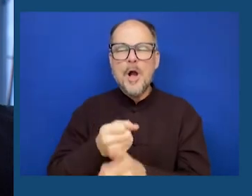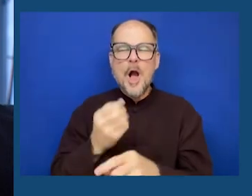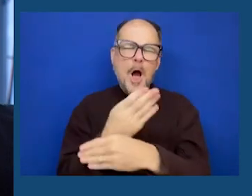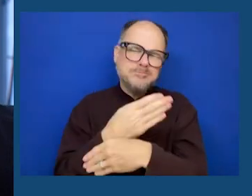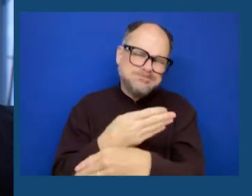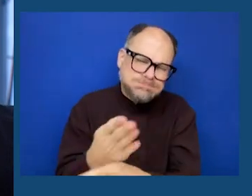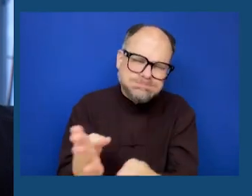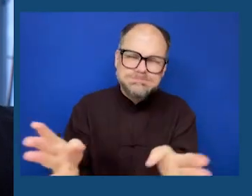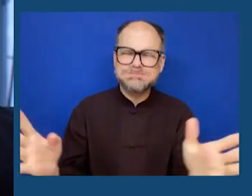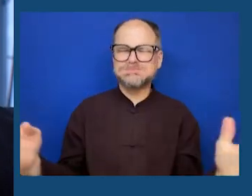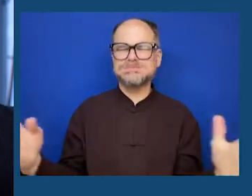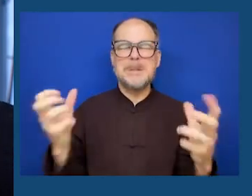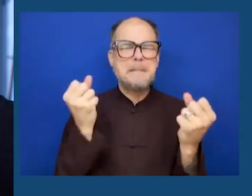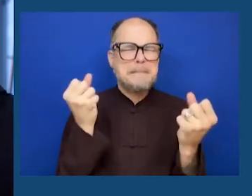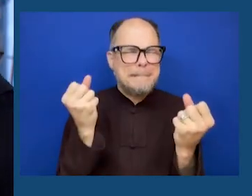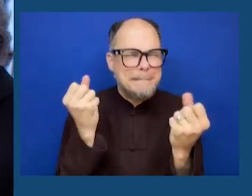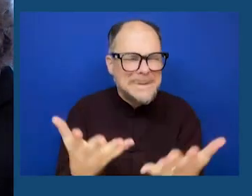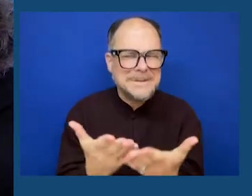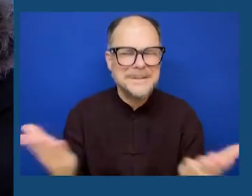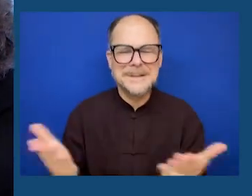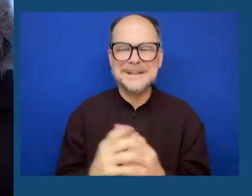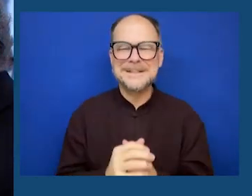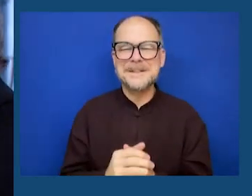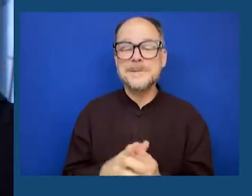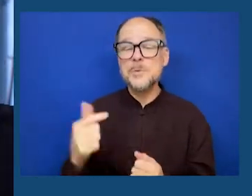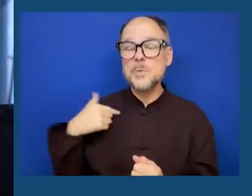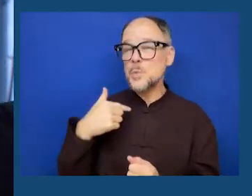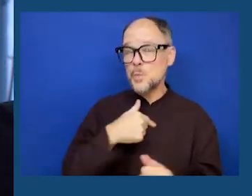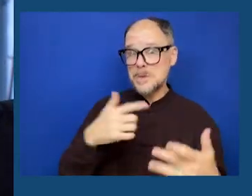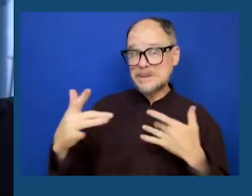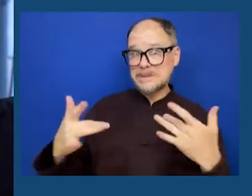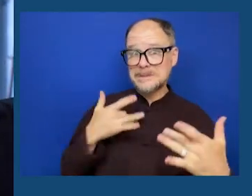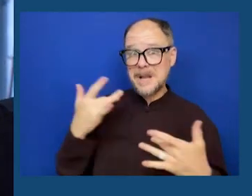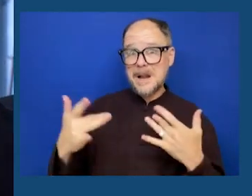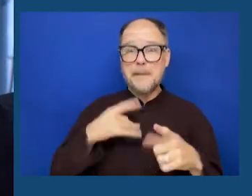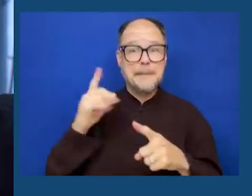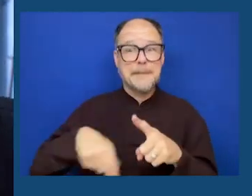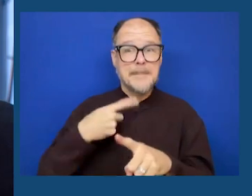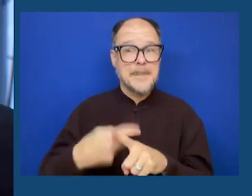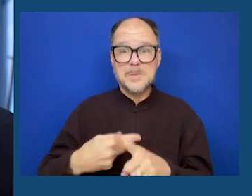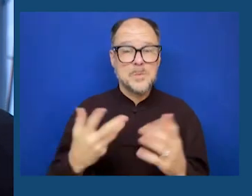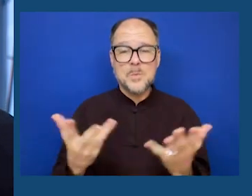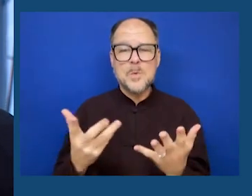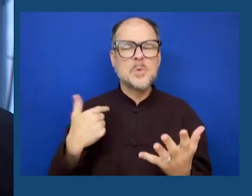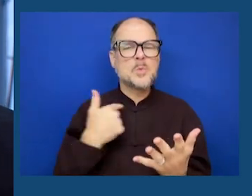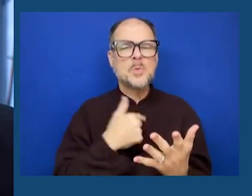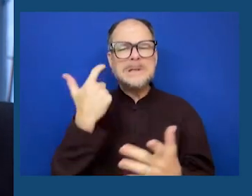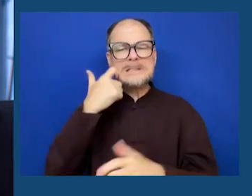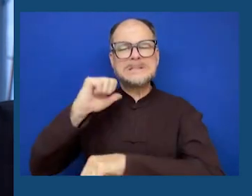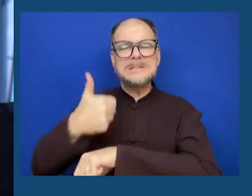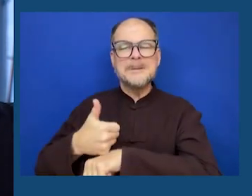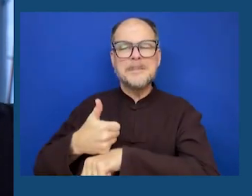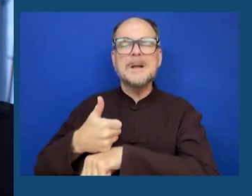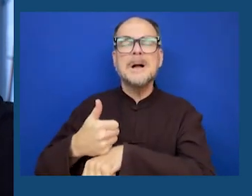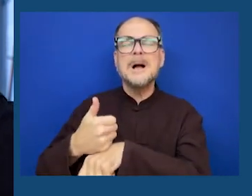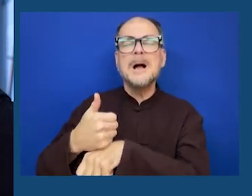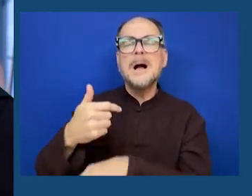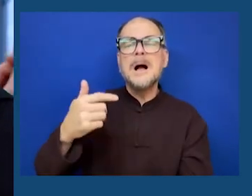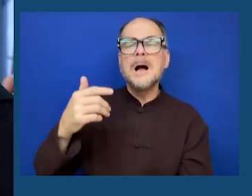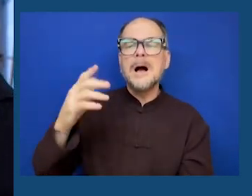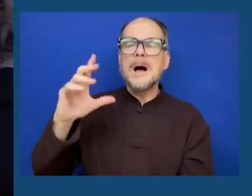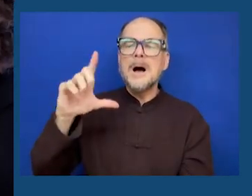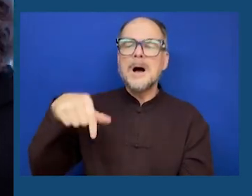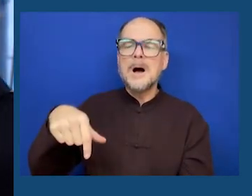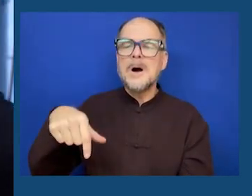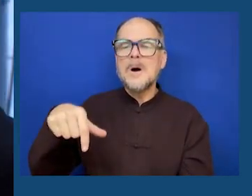thing I want to say with great excitement is we've just installed a quantum computer at Rensselaer Polytechnic Institute.